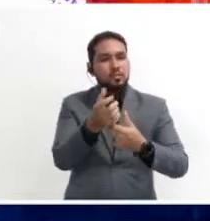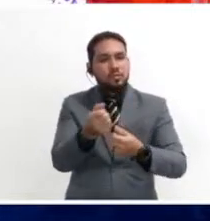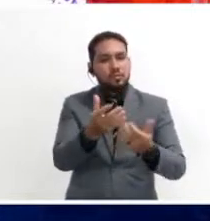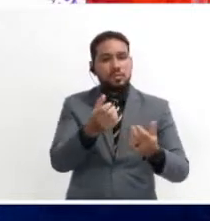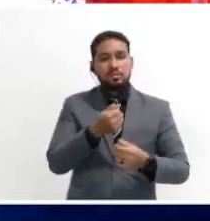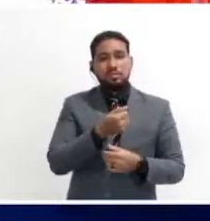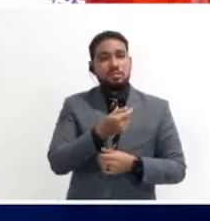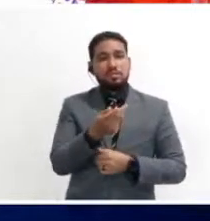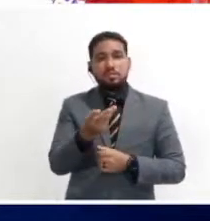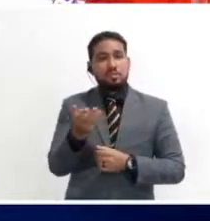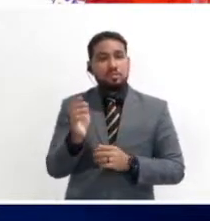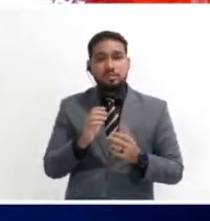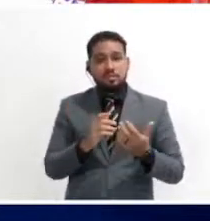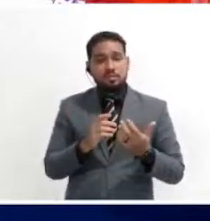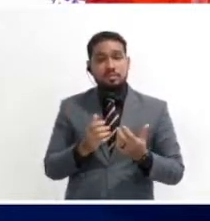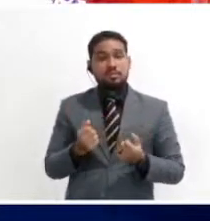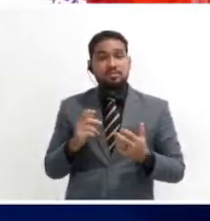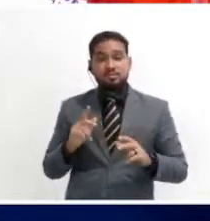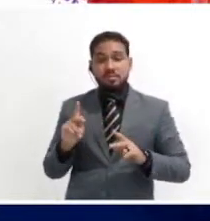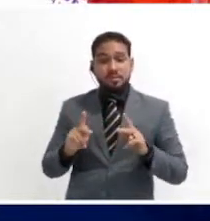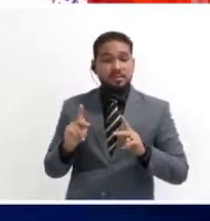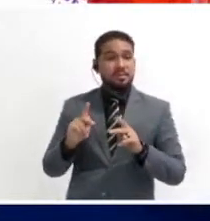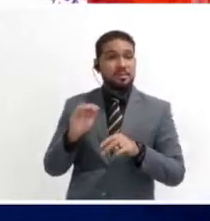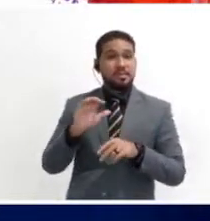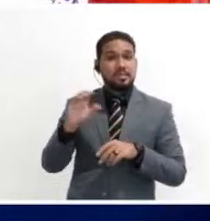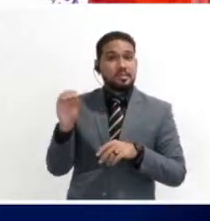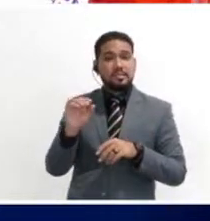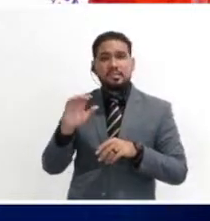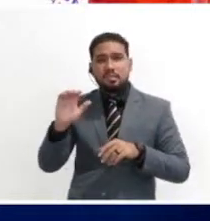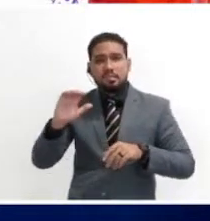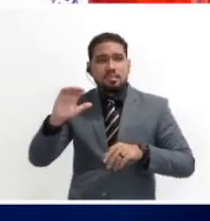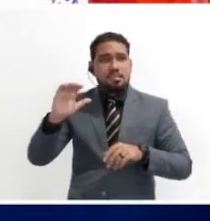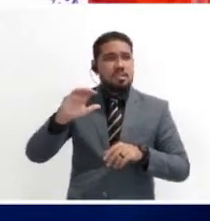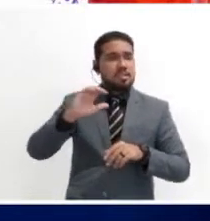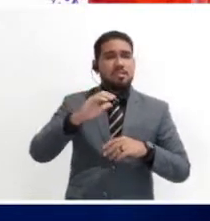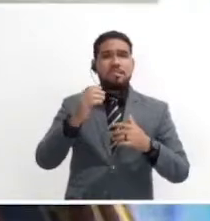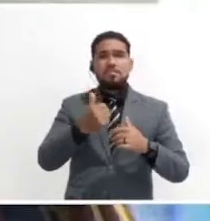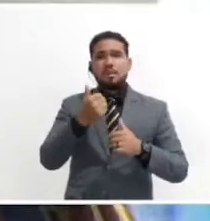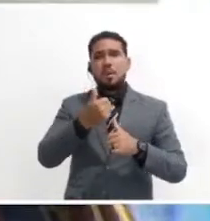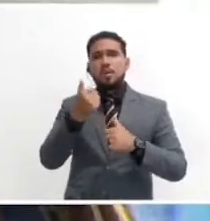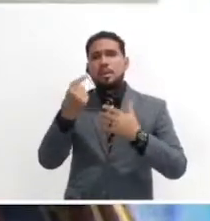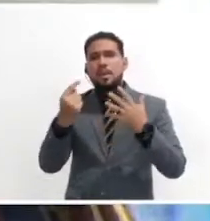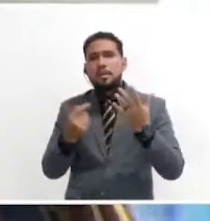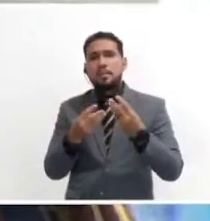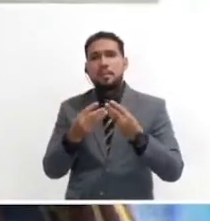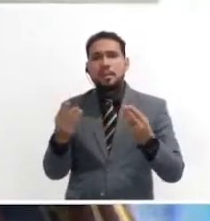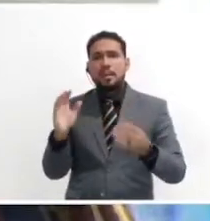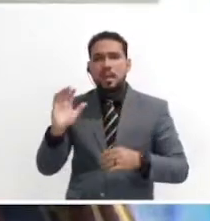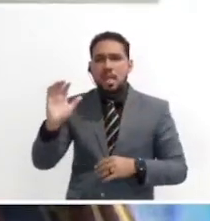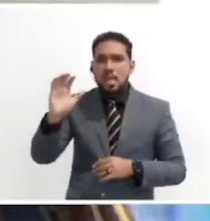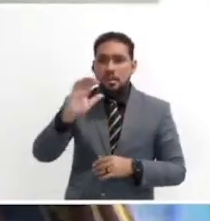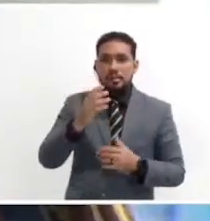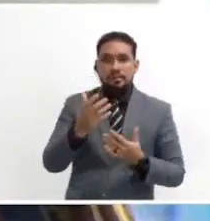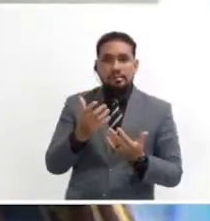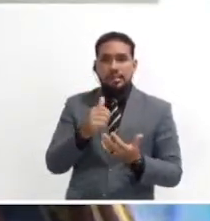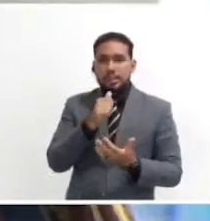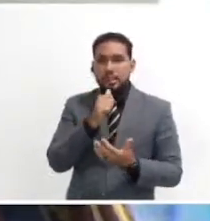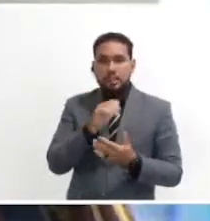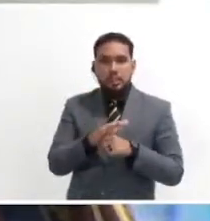RDL interposers or fan out interposers as a substitute for the silicon interposers.